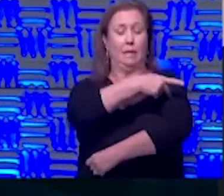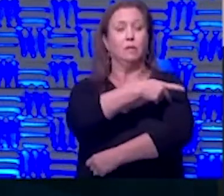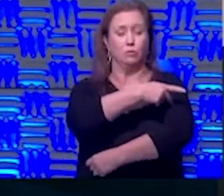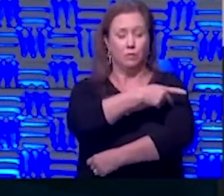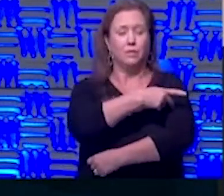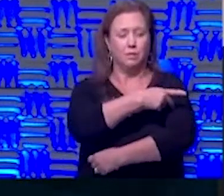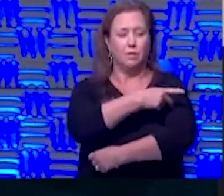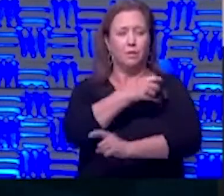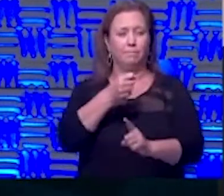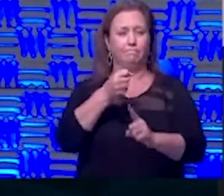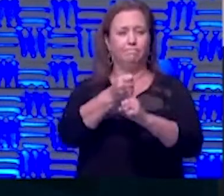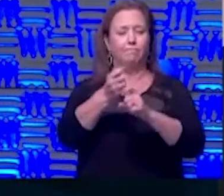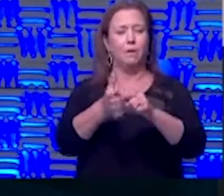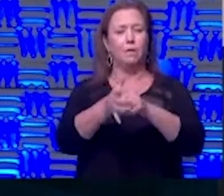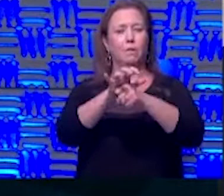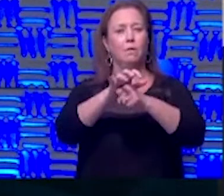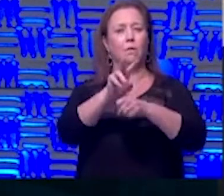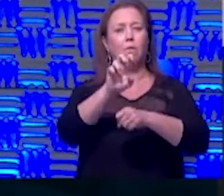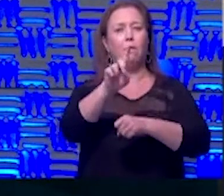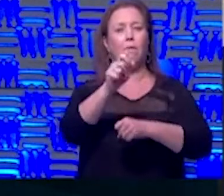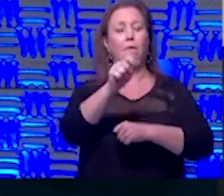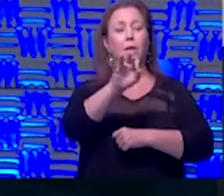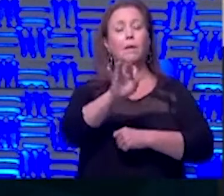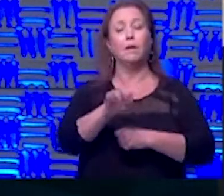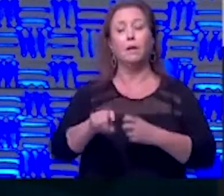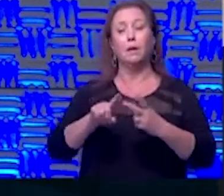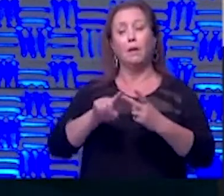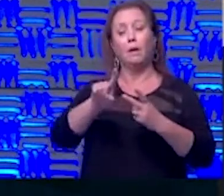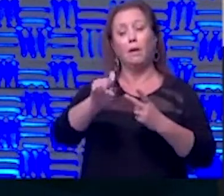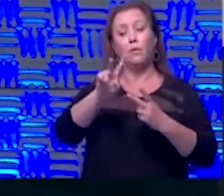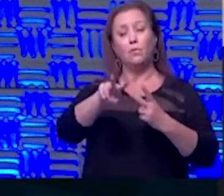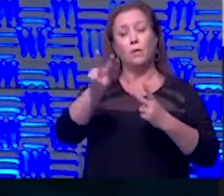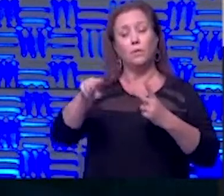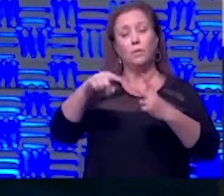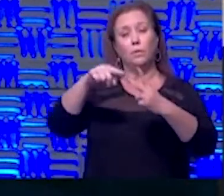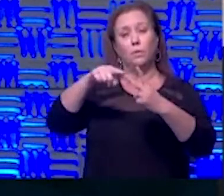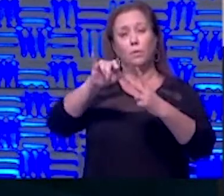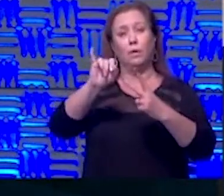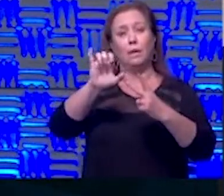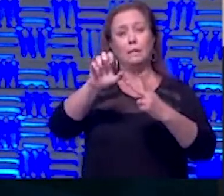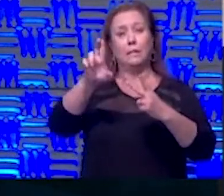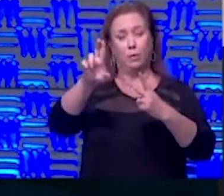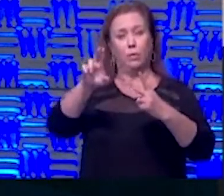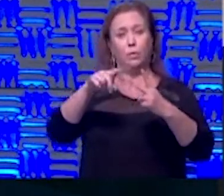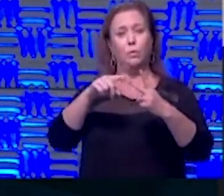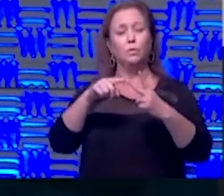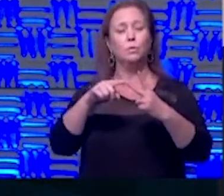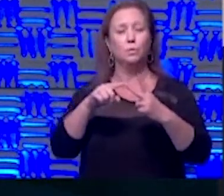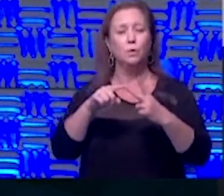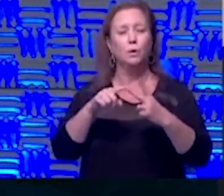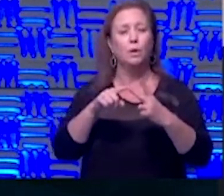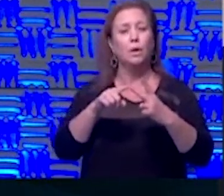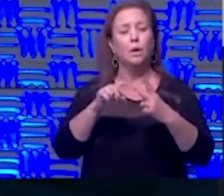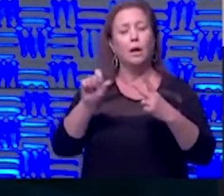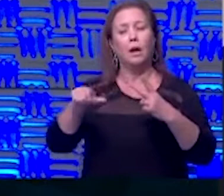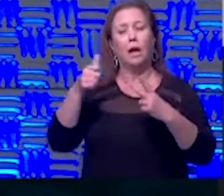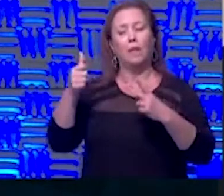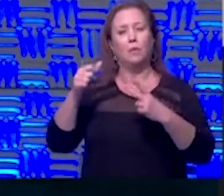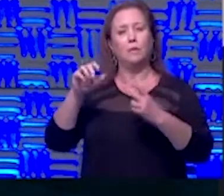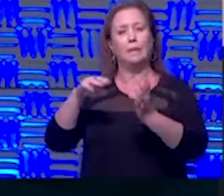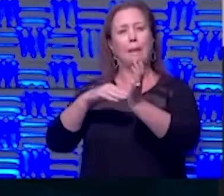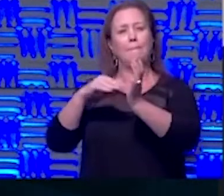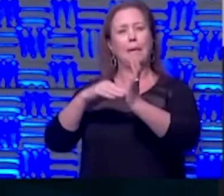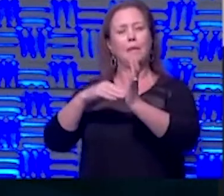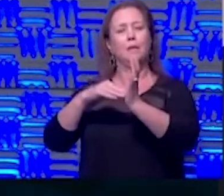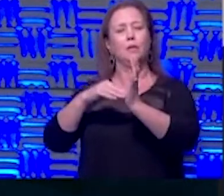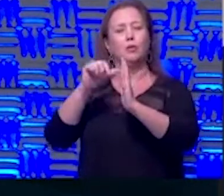with COVID-19. About 122 of those are in ICUs. The rest are in our med-surg